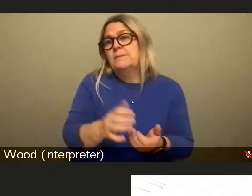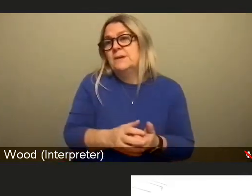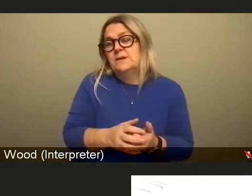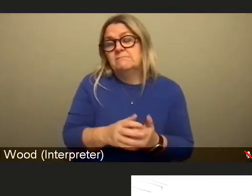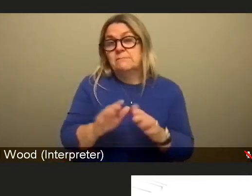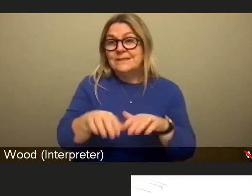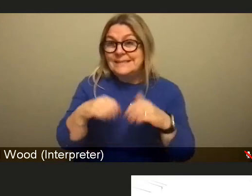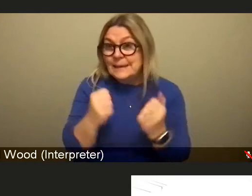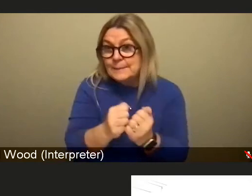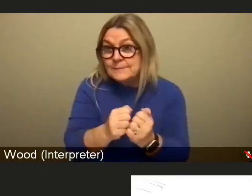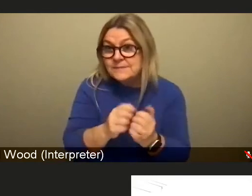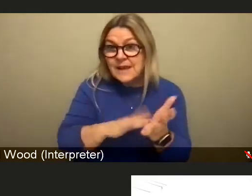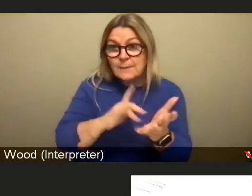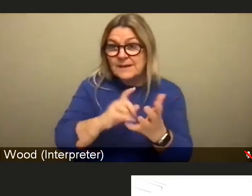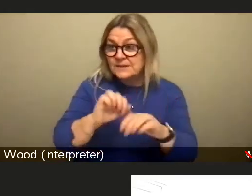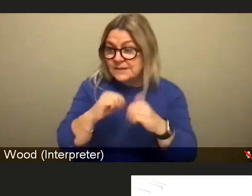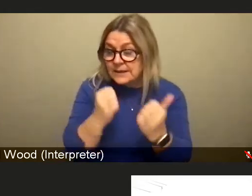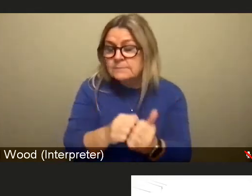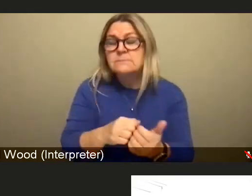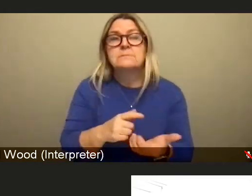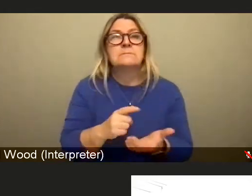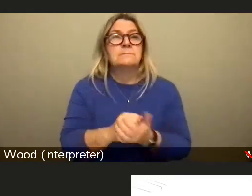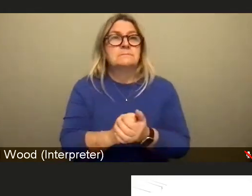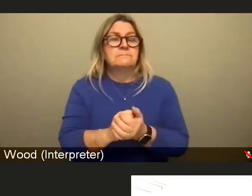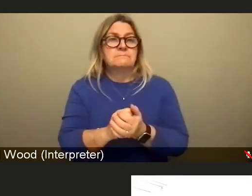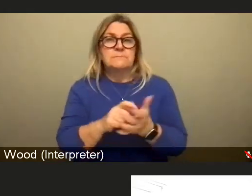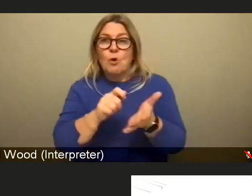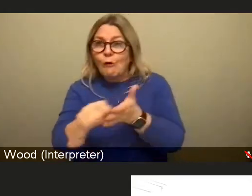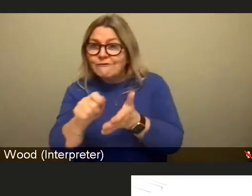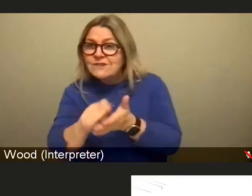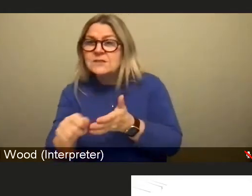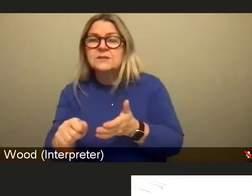and Microsoft Outlook, what accessibility